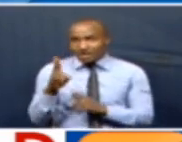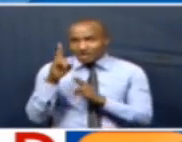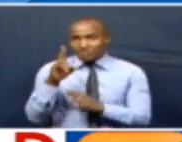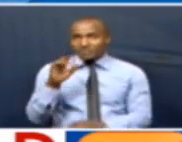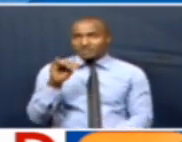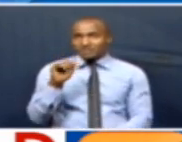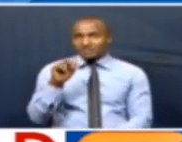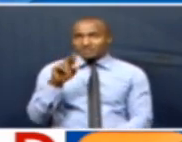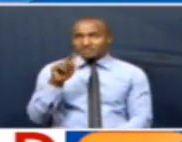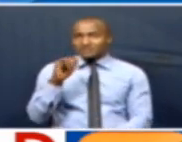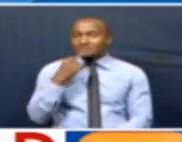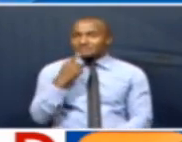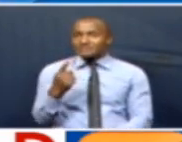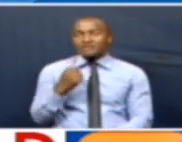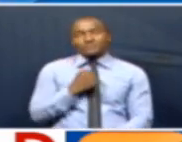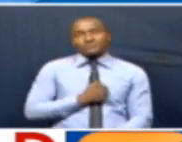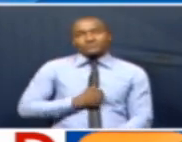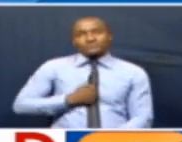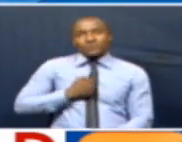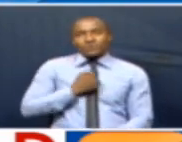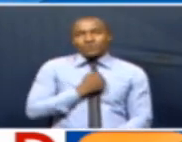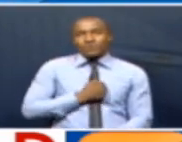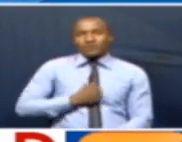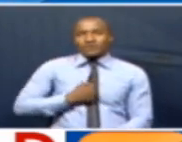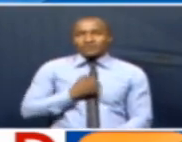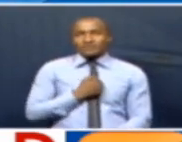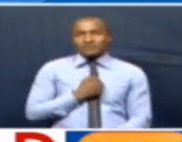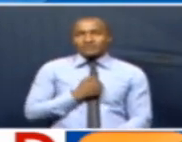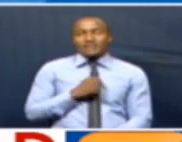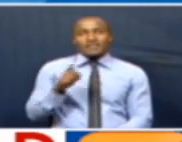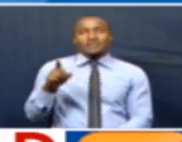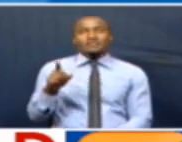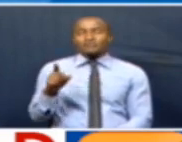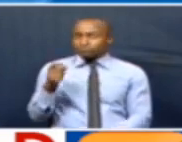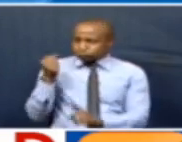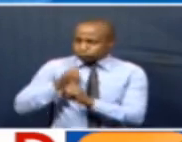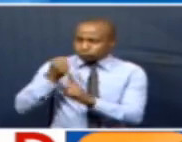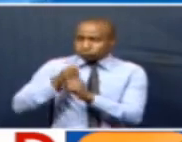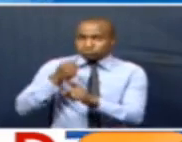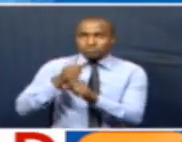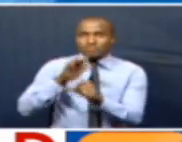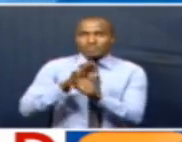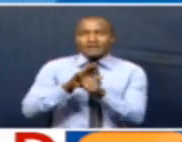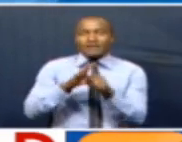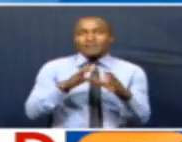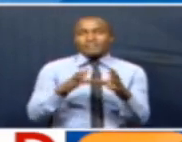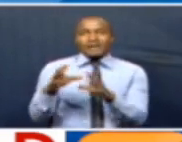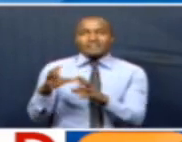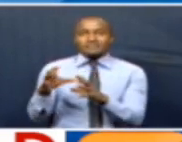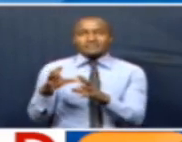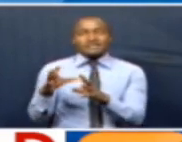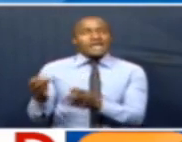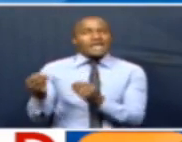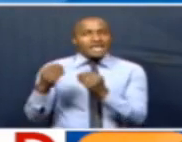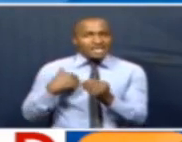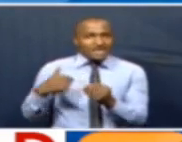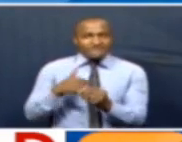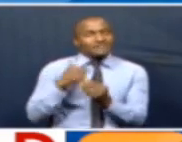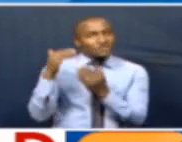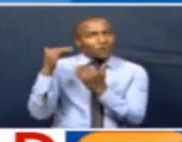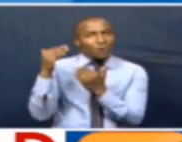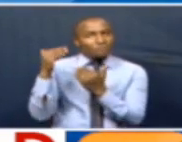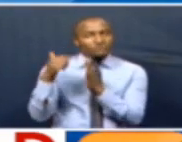sincere condolences to the hero who made us grow in multi-party democracy. As students, he gave us hope that indeed Kenya is